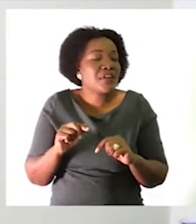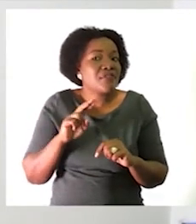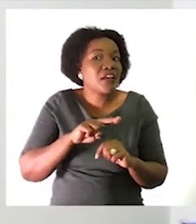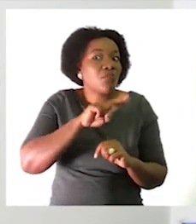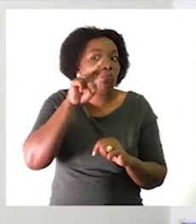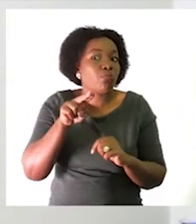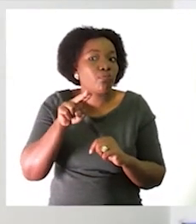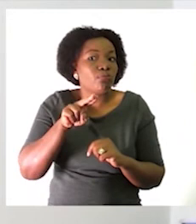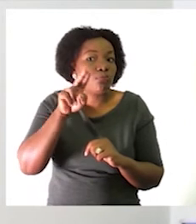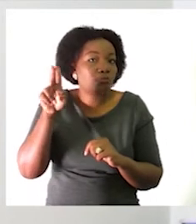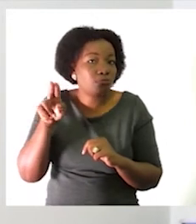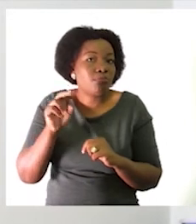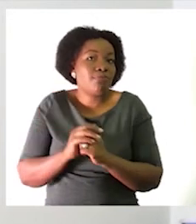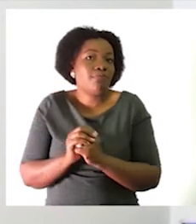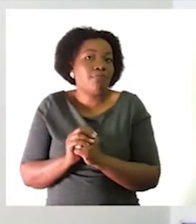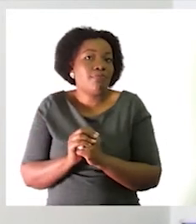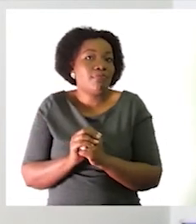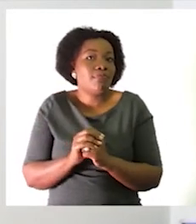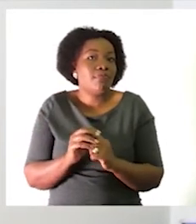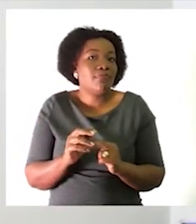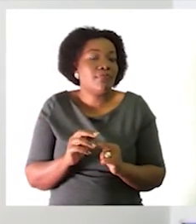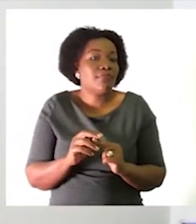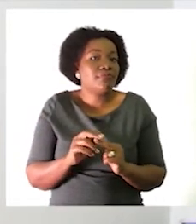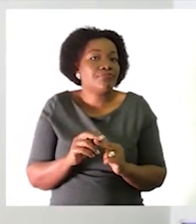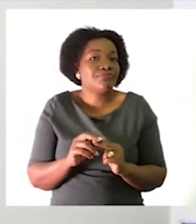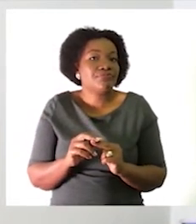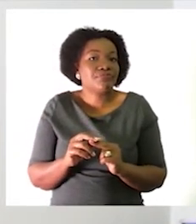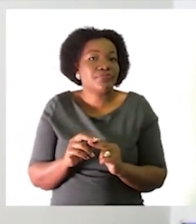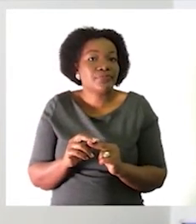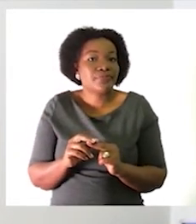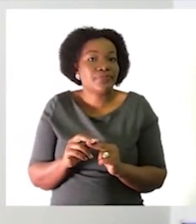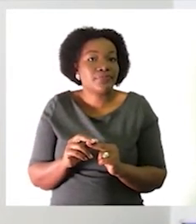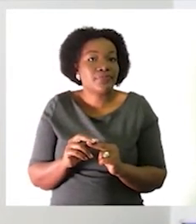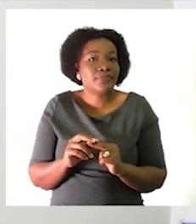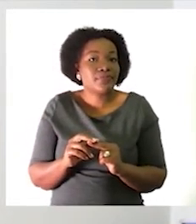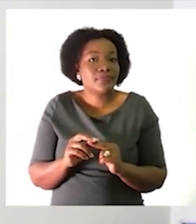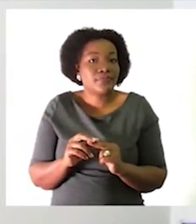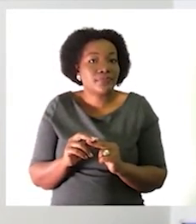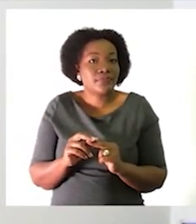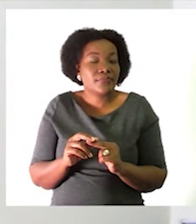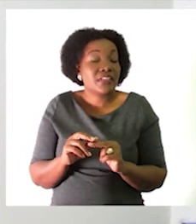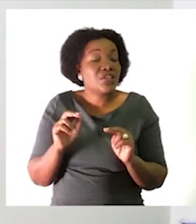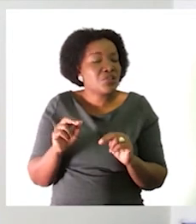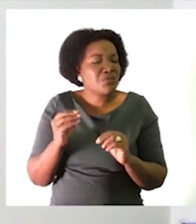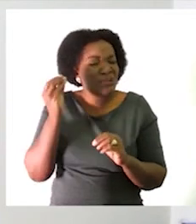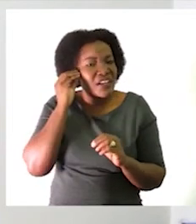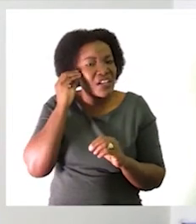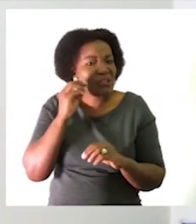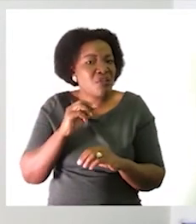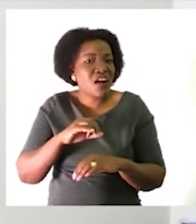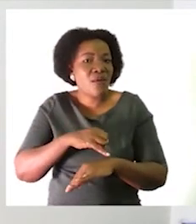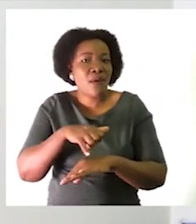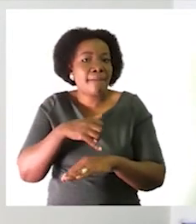comma to your right side 2 places. And since we already know about our place values,